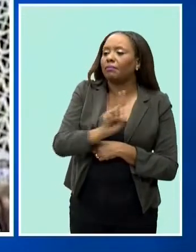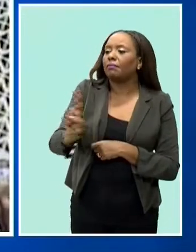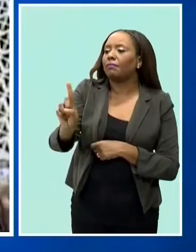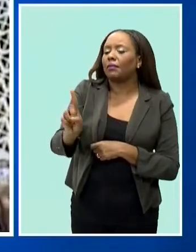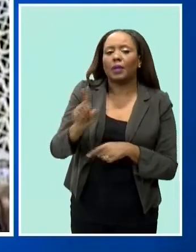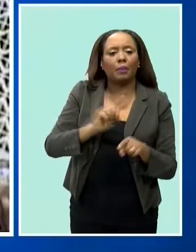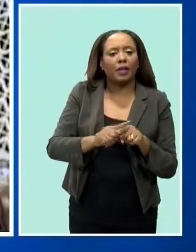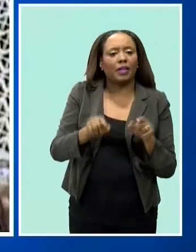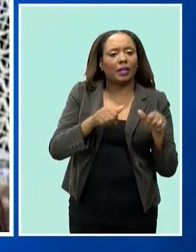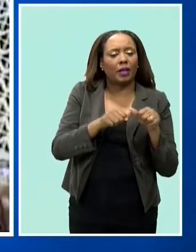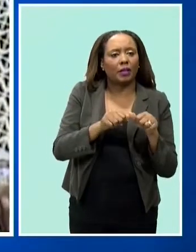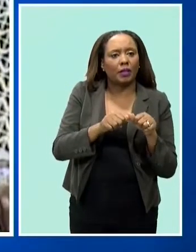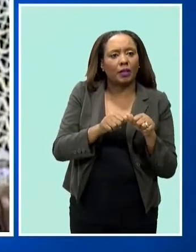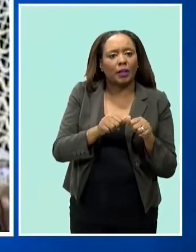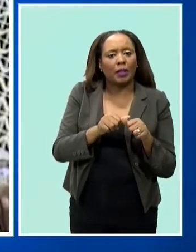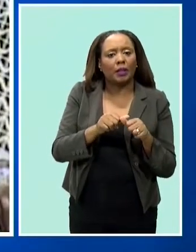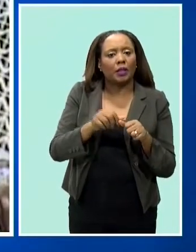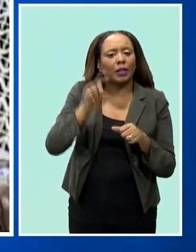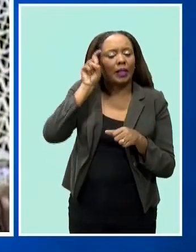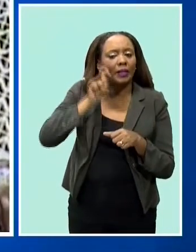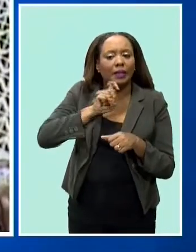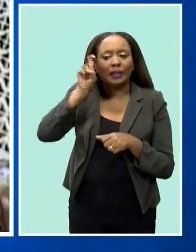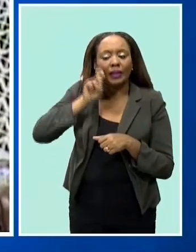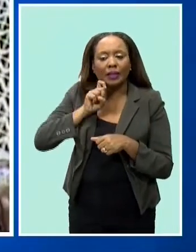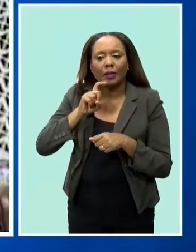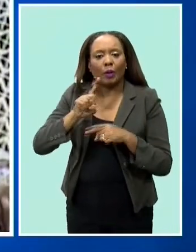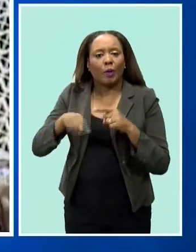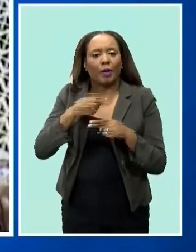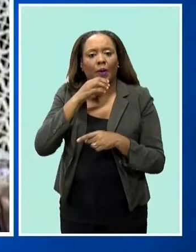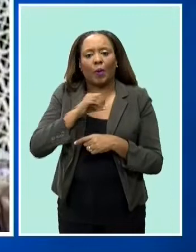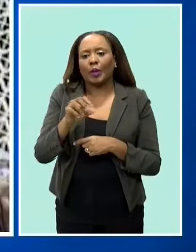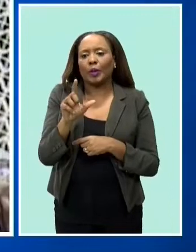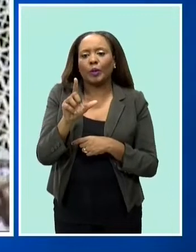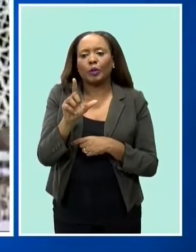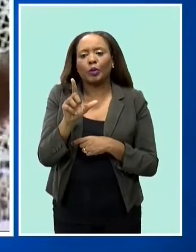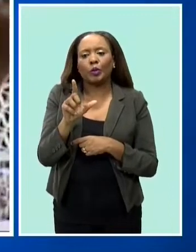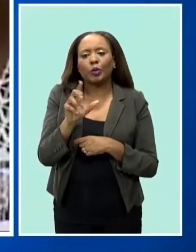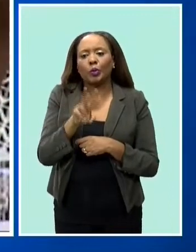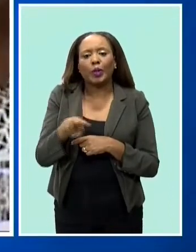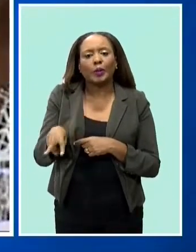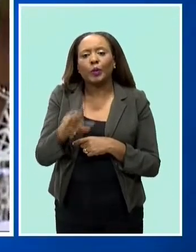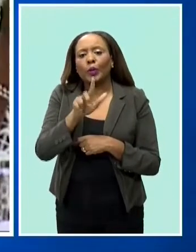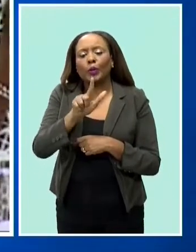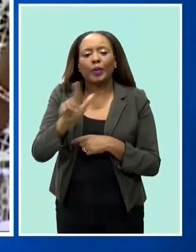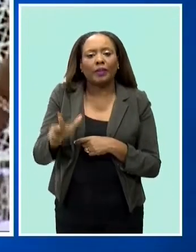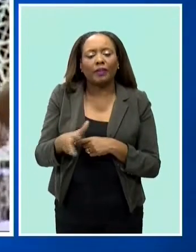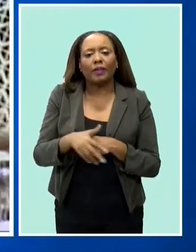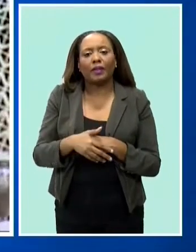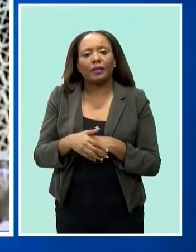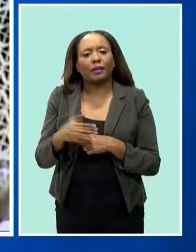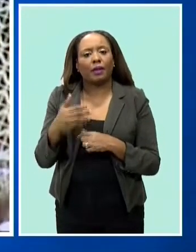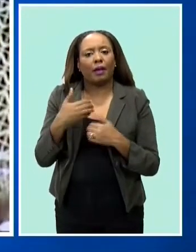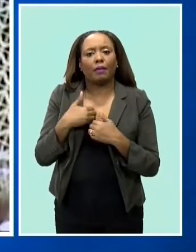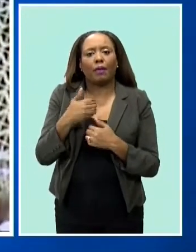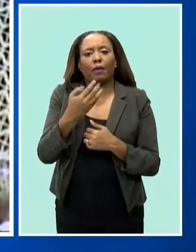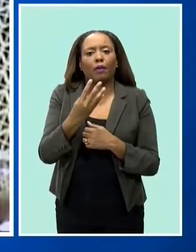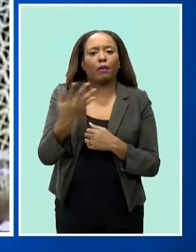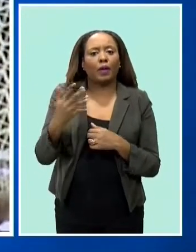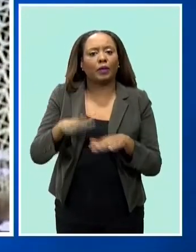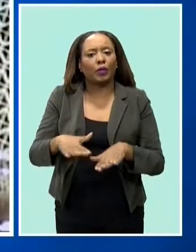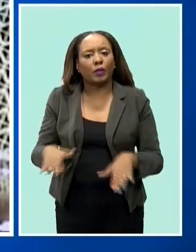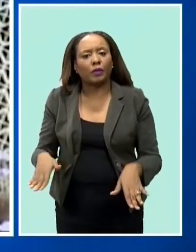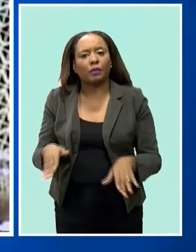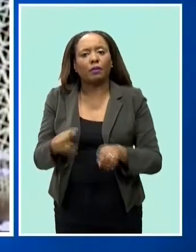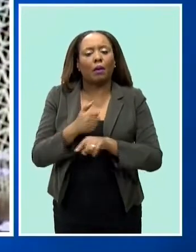teens that are going down. By the time they reach in the 20s, they have 4 or 5 children with different mothers. This is an area that we have not yet tapped